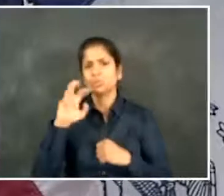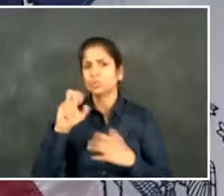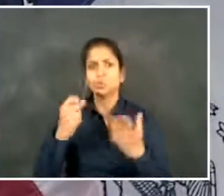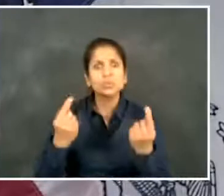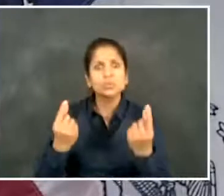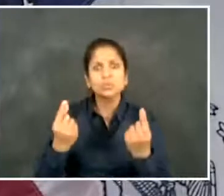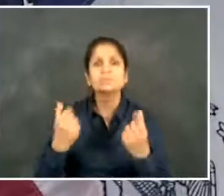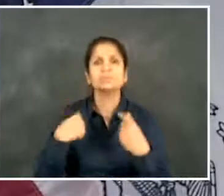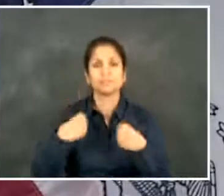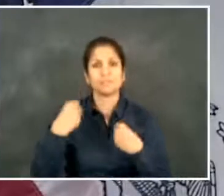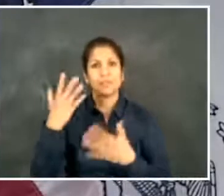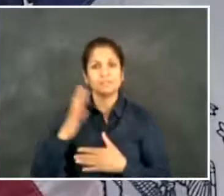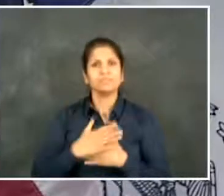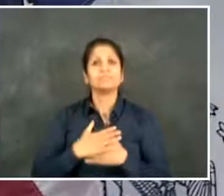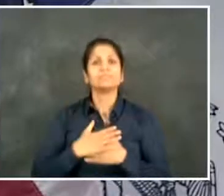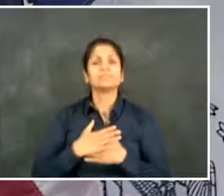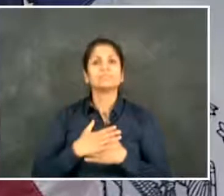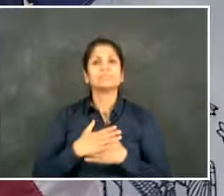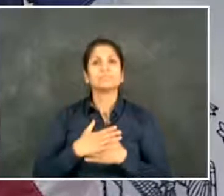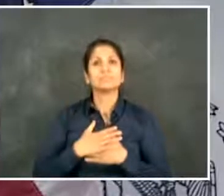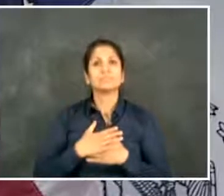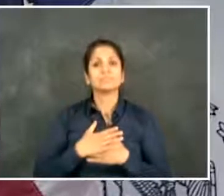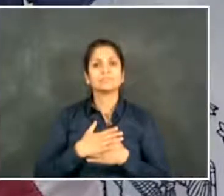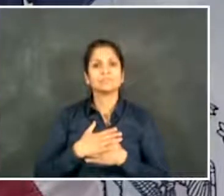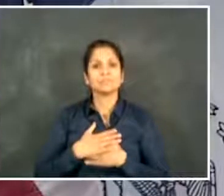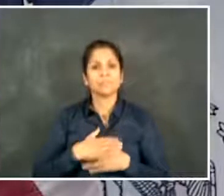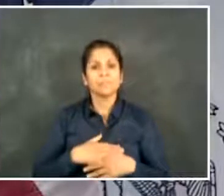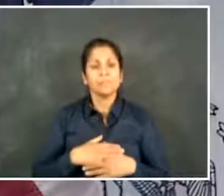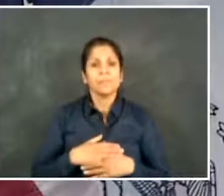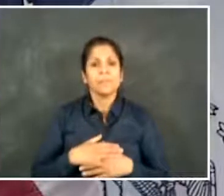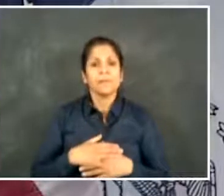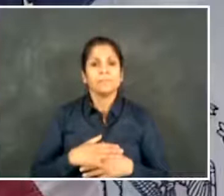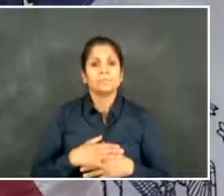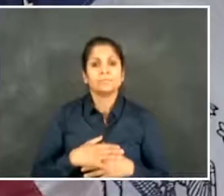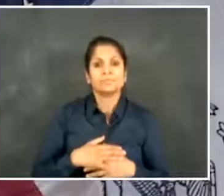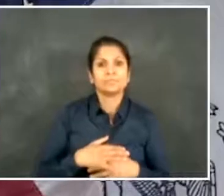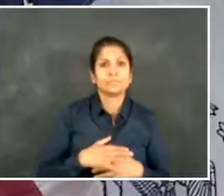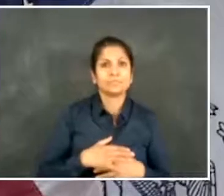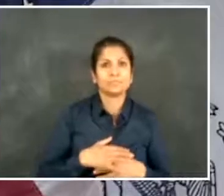We have lost someone who came to our aid, to our defense.